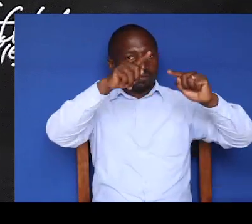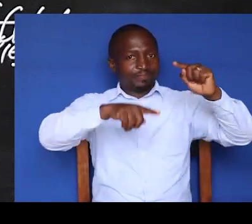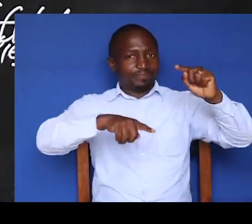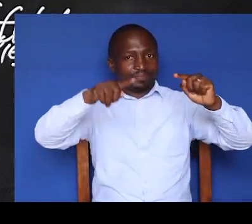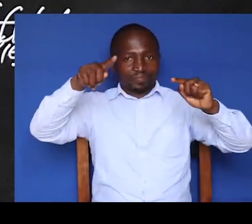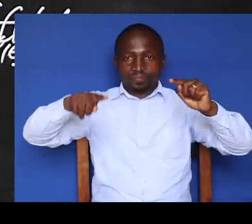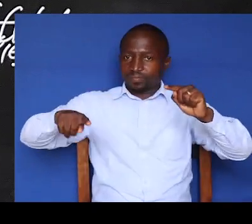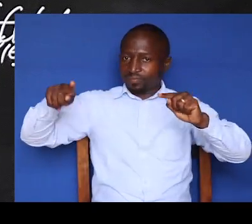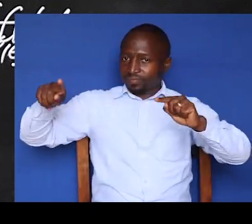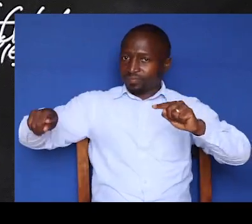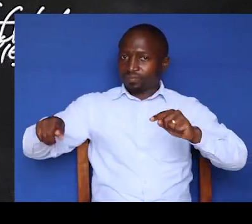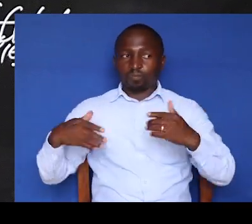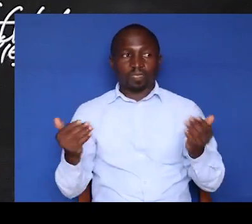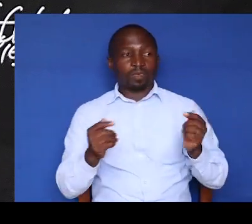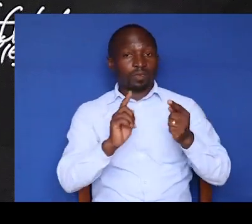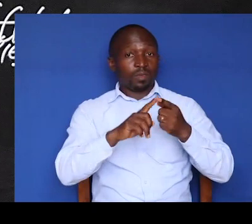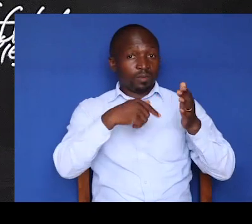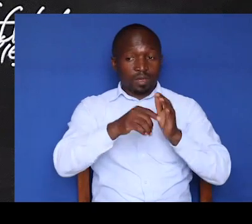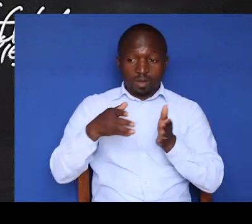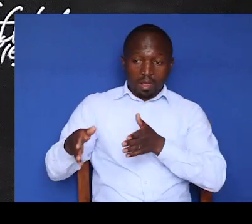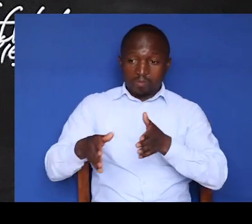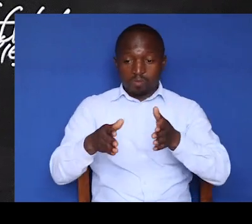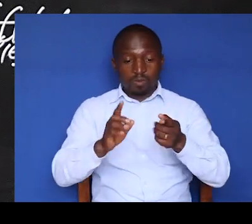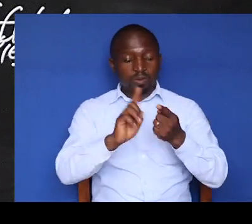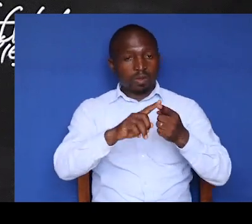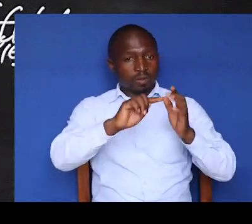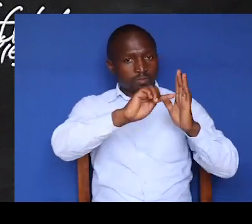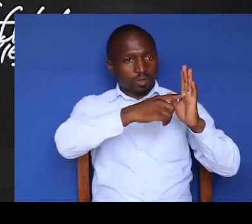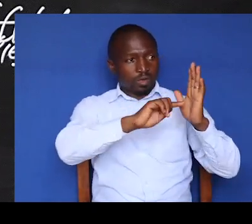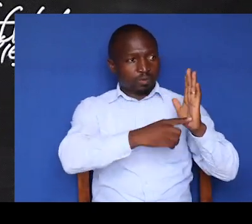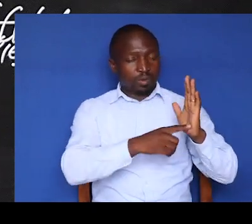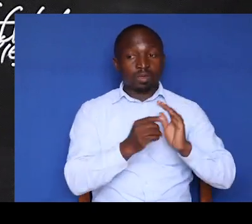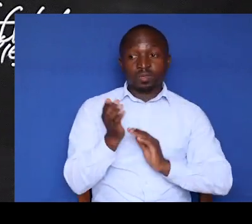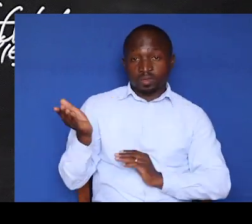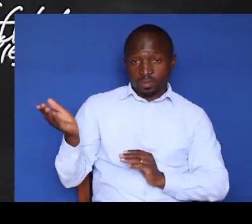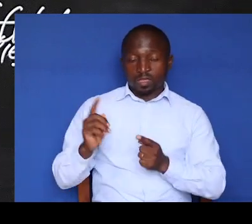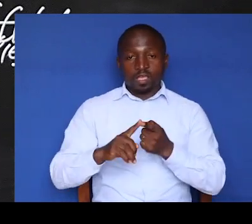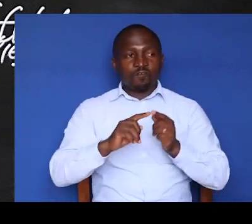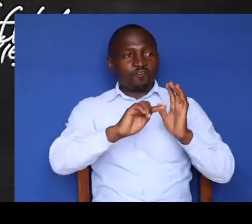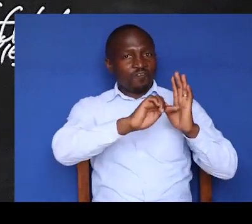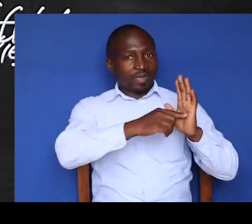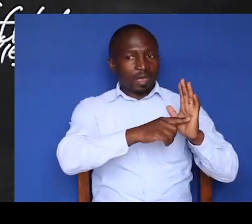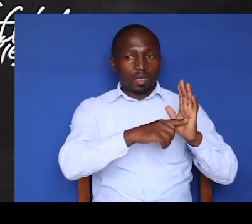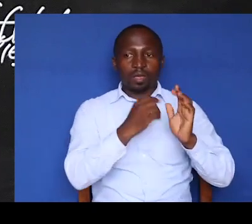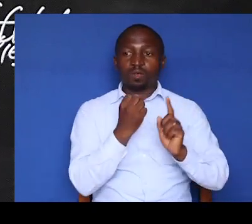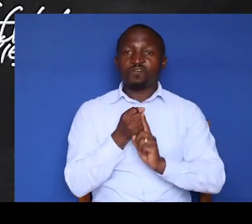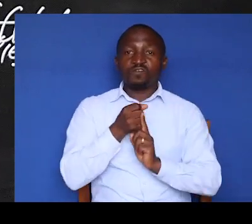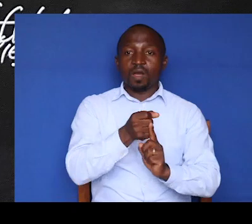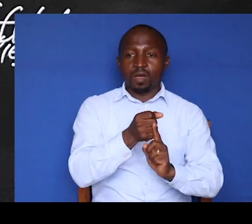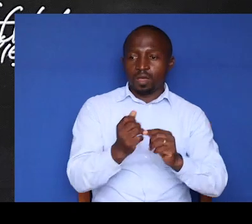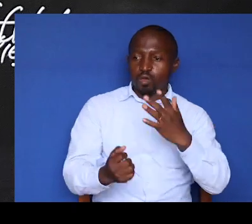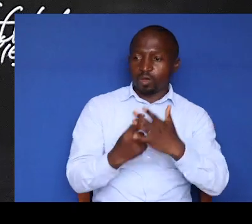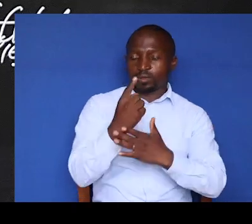make variation of water in the river system are the ones typically being factors influencing the occurrence